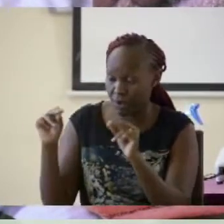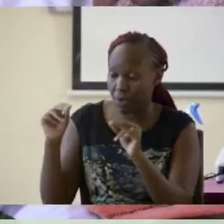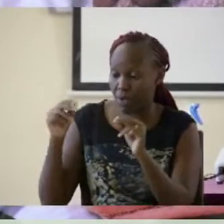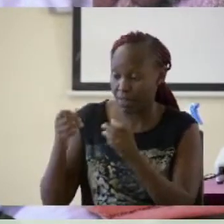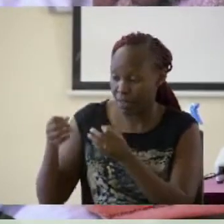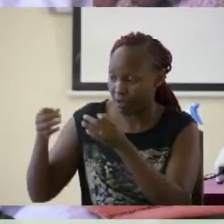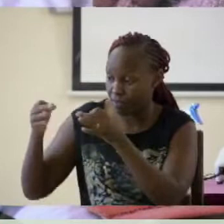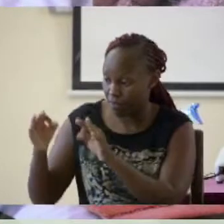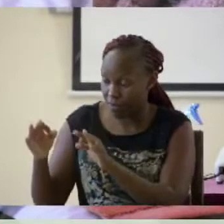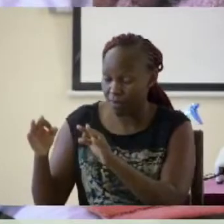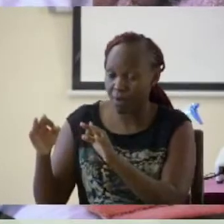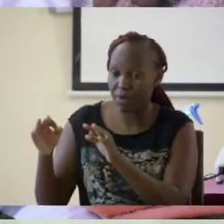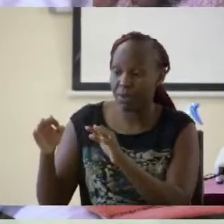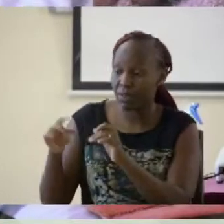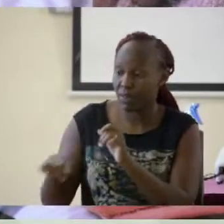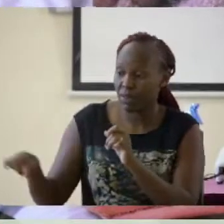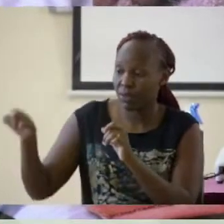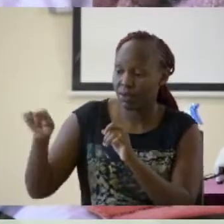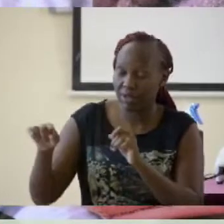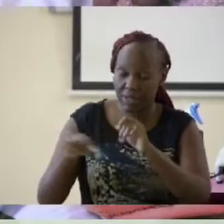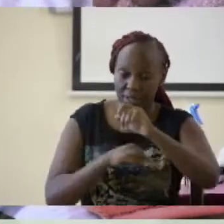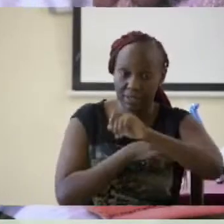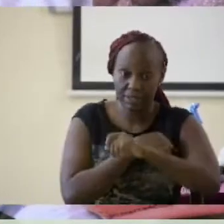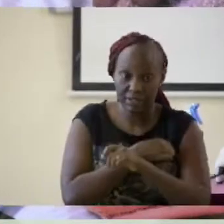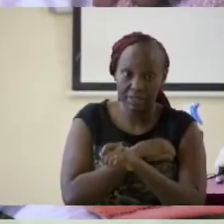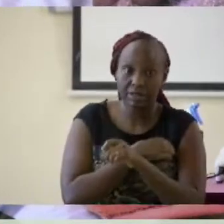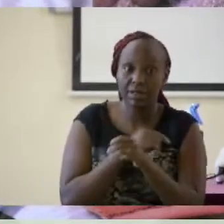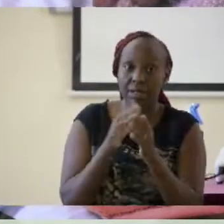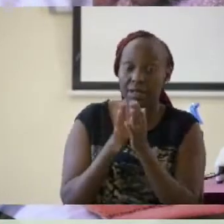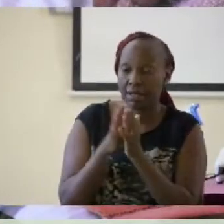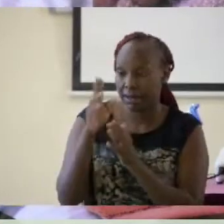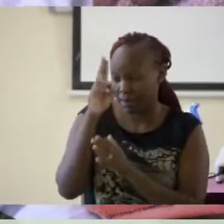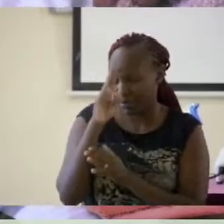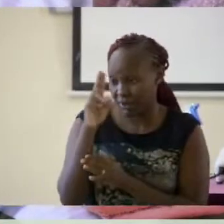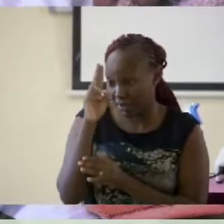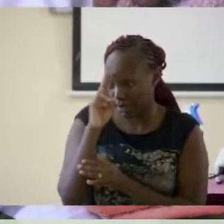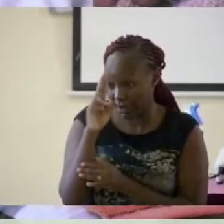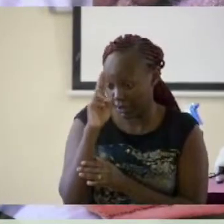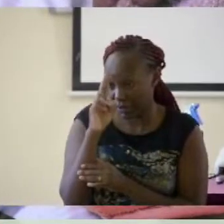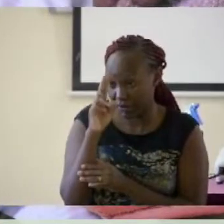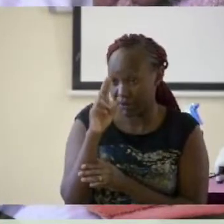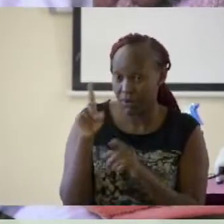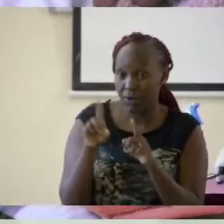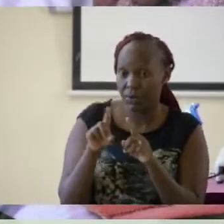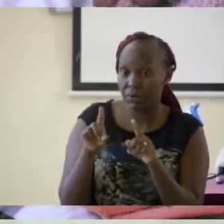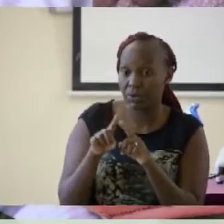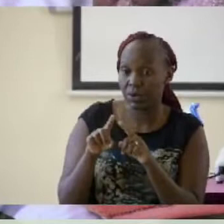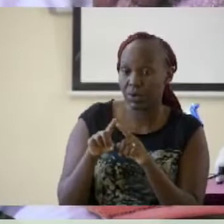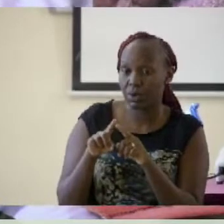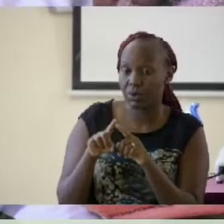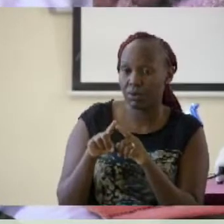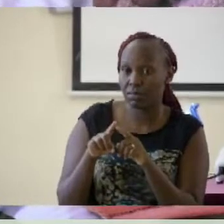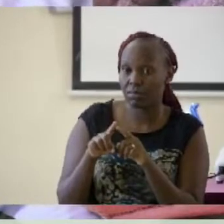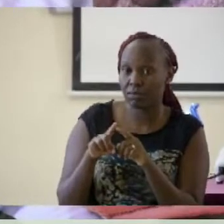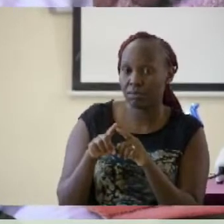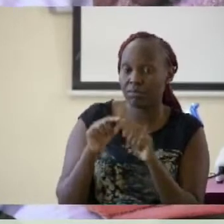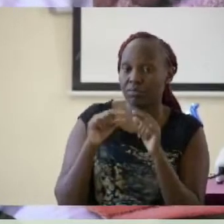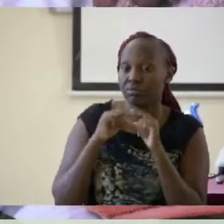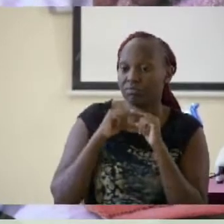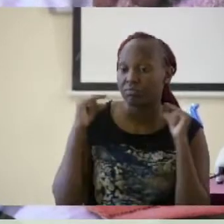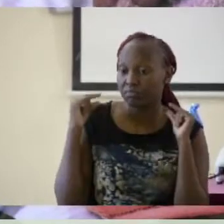are the chiefs and the policemen, and I will say the clergy.